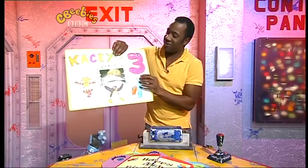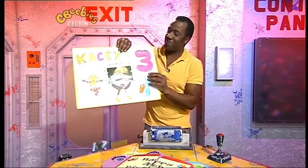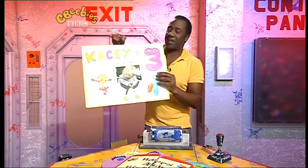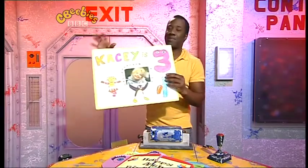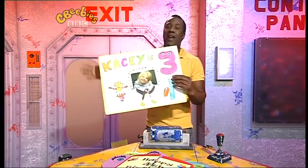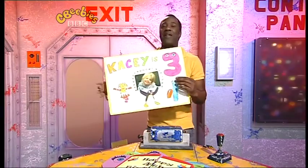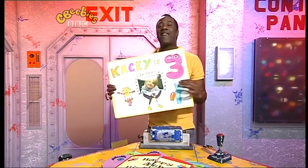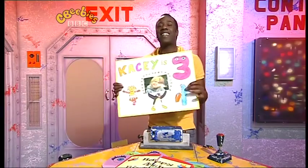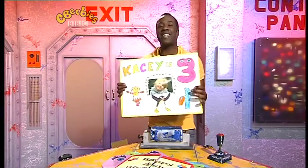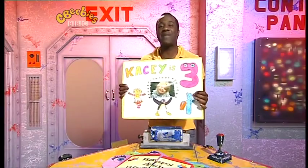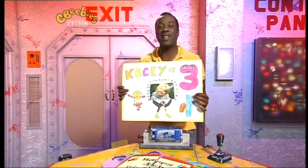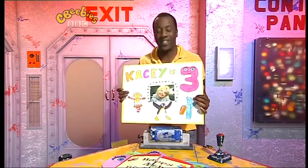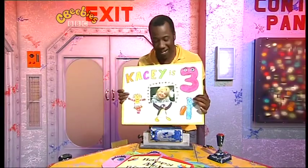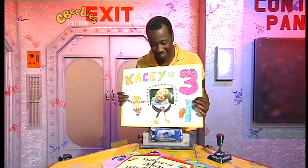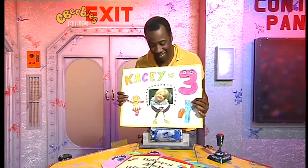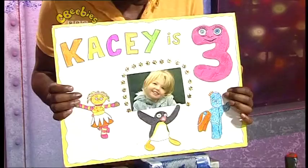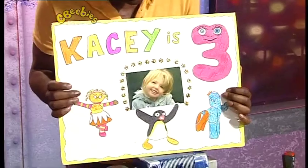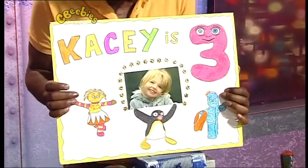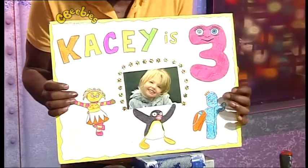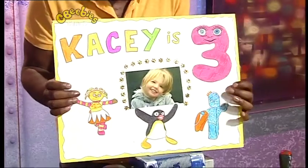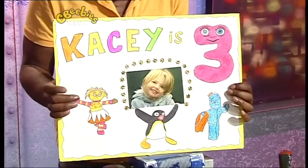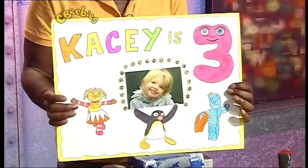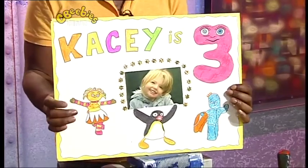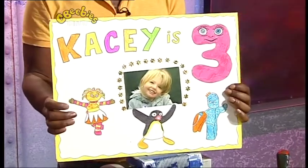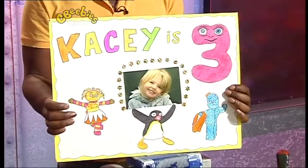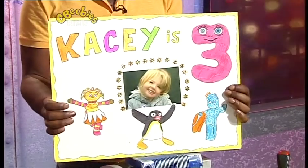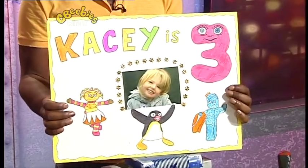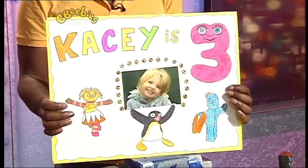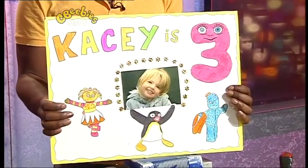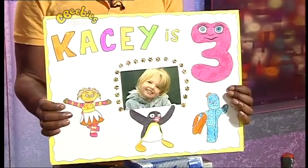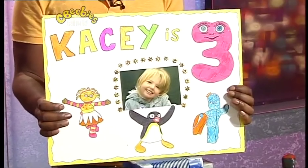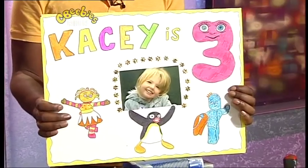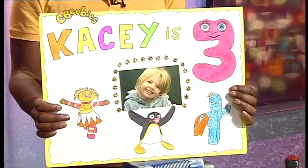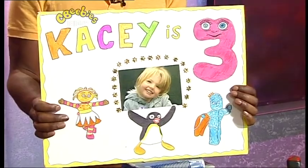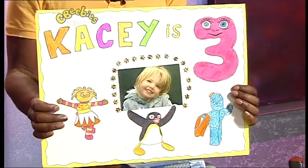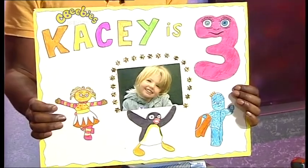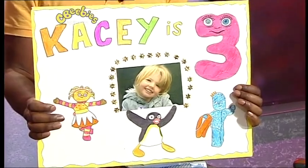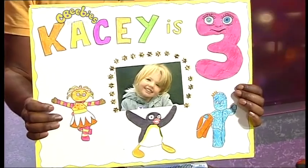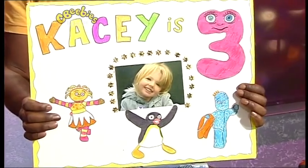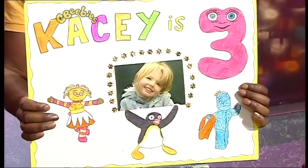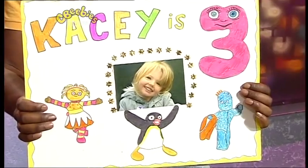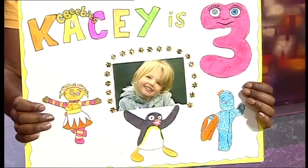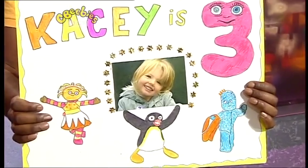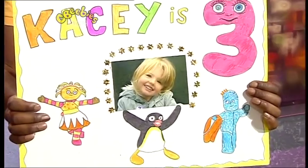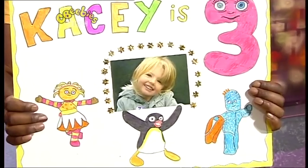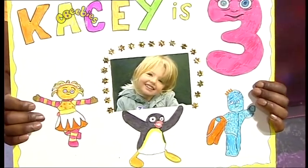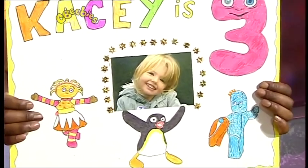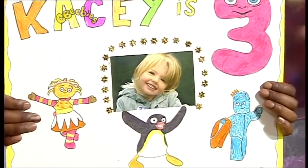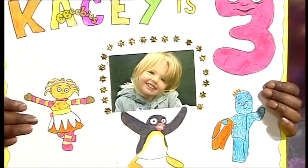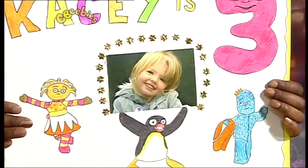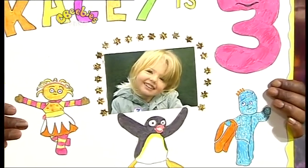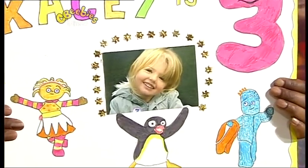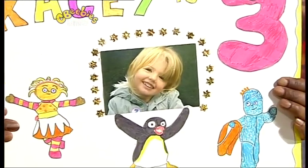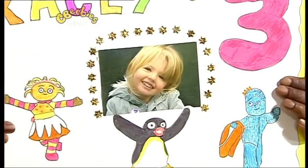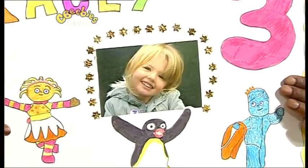this great big smiley face in the middle of the car saying, it's my birthday. And that smile belongs to you, Casey. Happy birthday. You're three today.